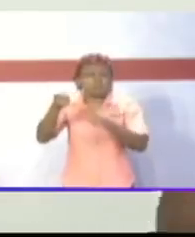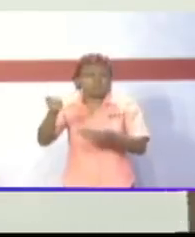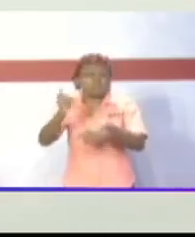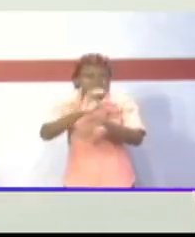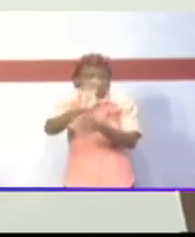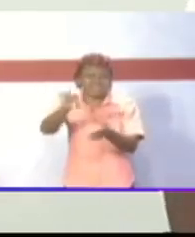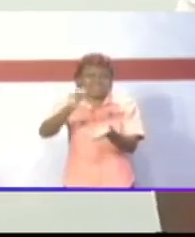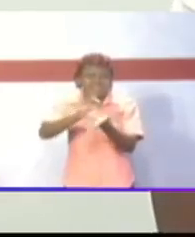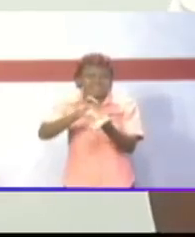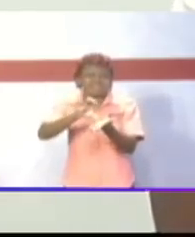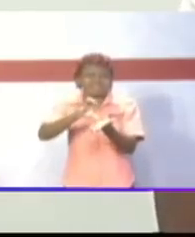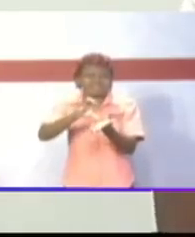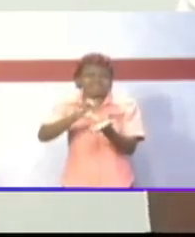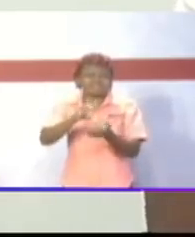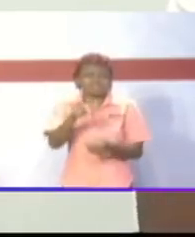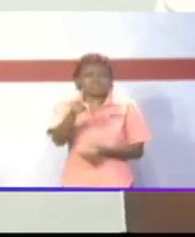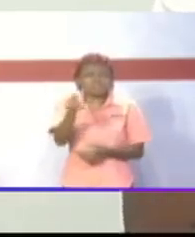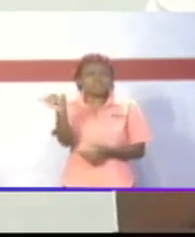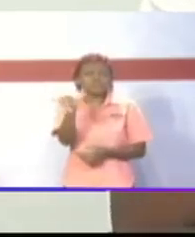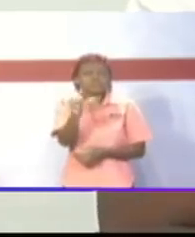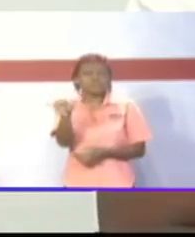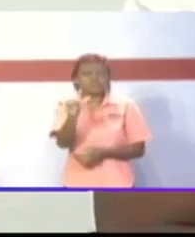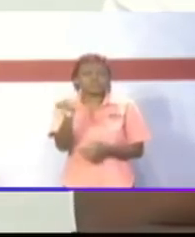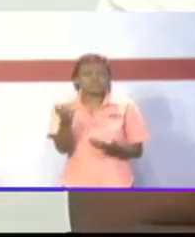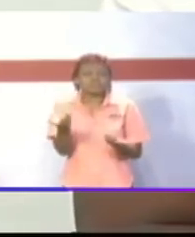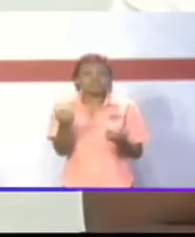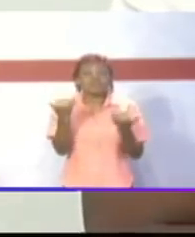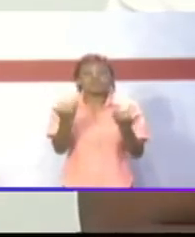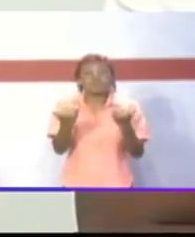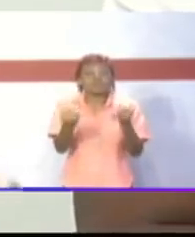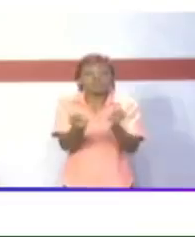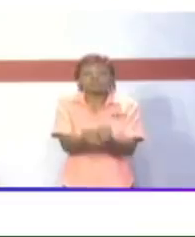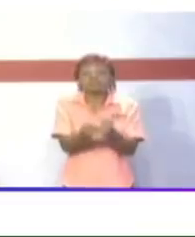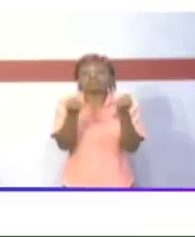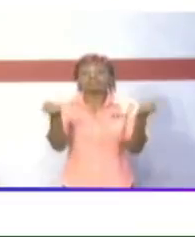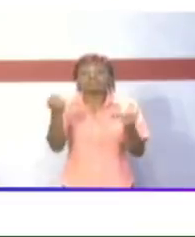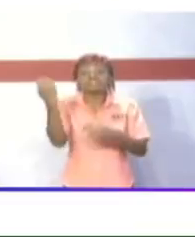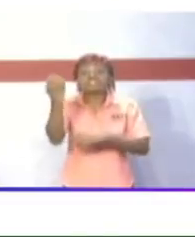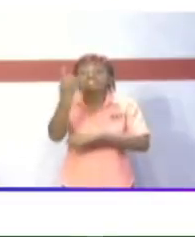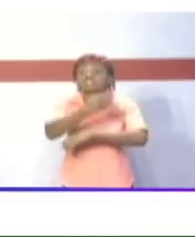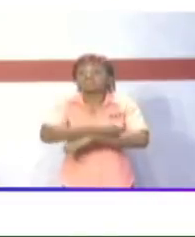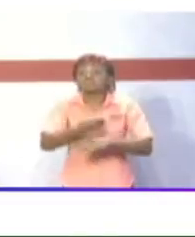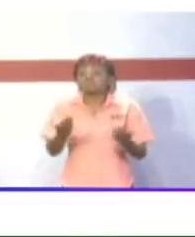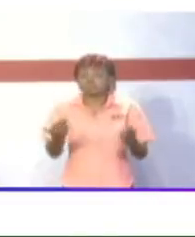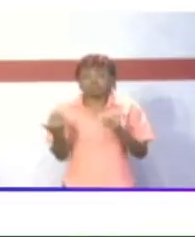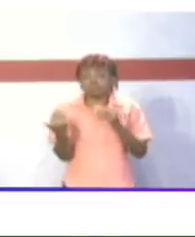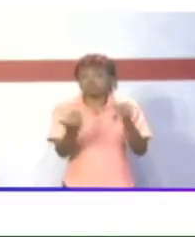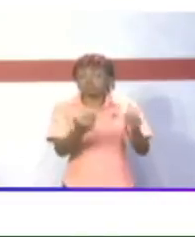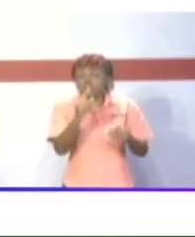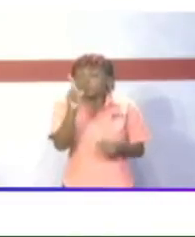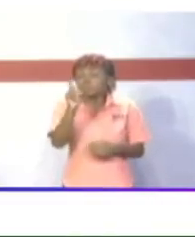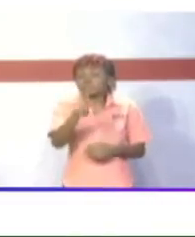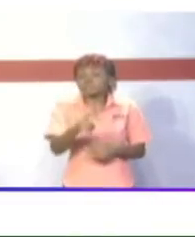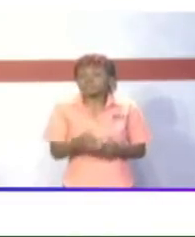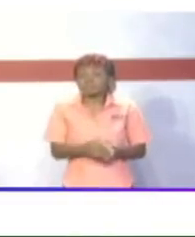the Newsday. Good morning. Good morning. This is Paula Lindo from the Newsday.